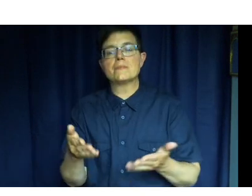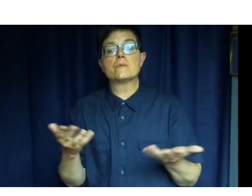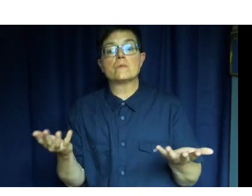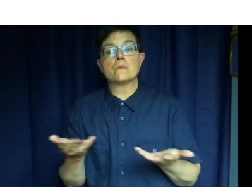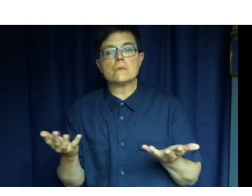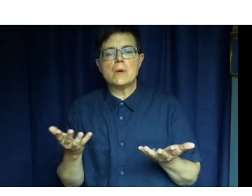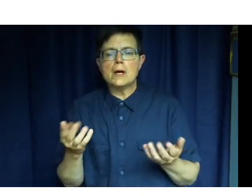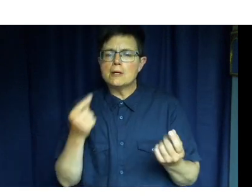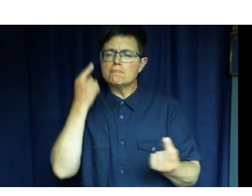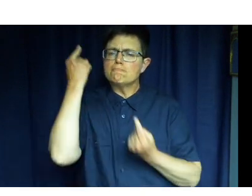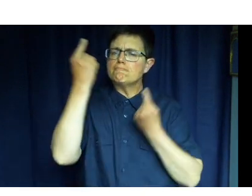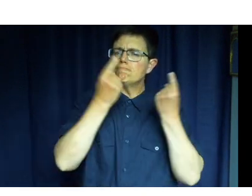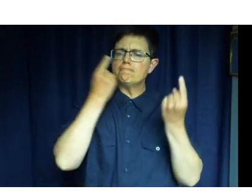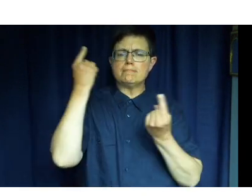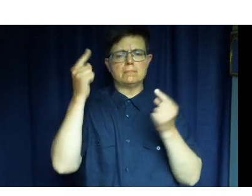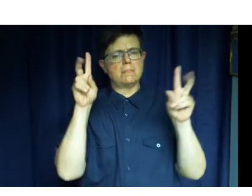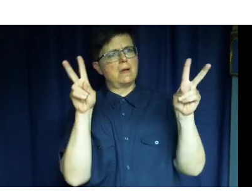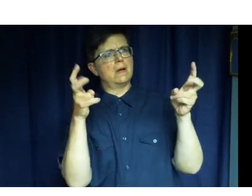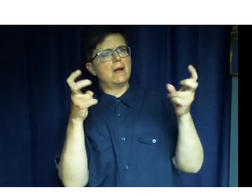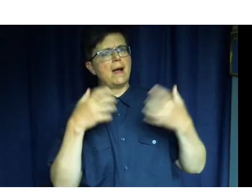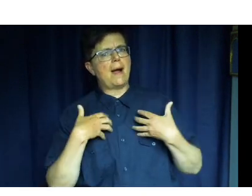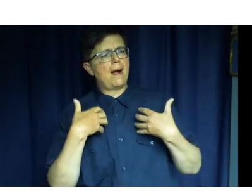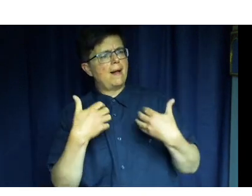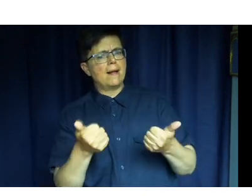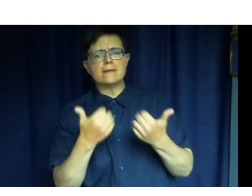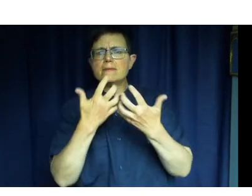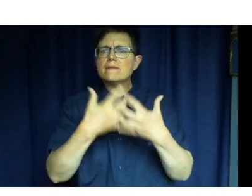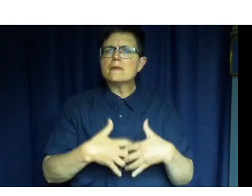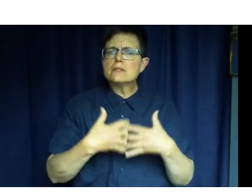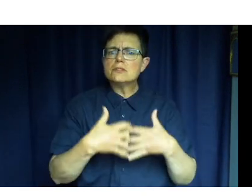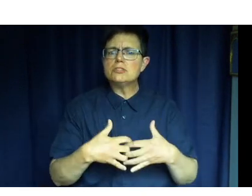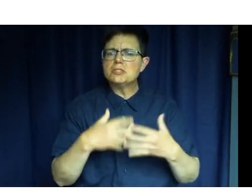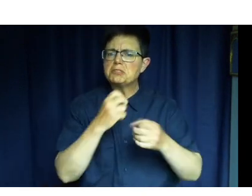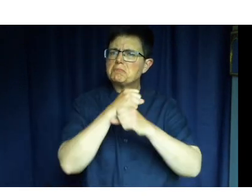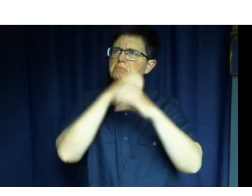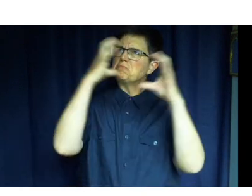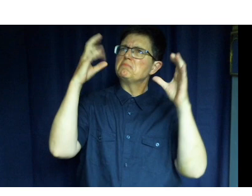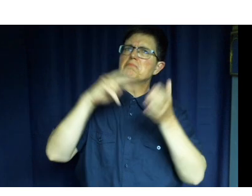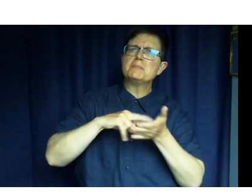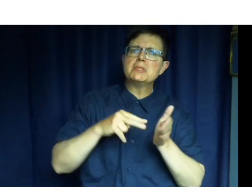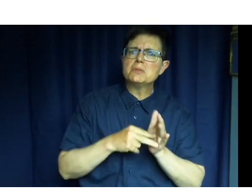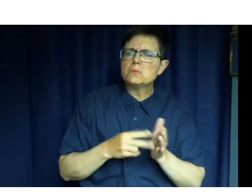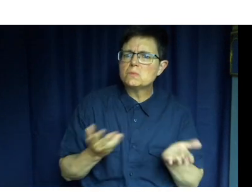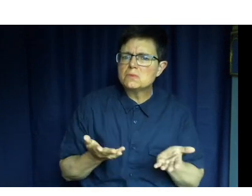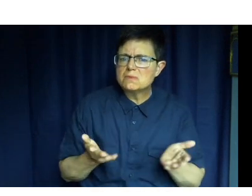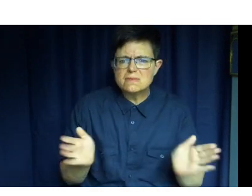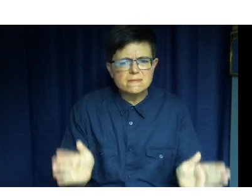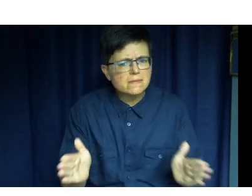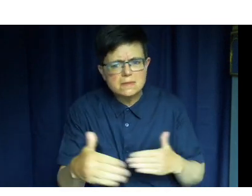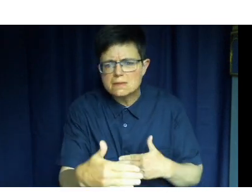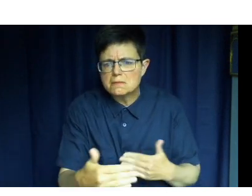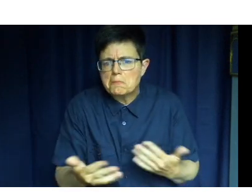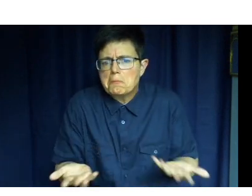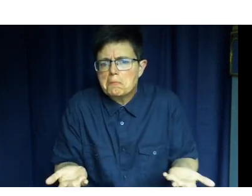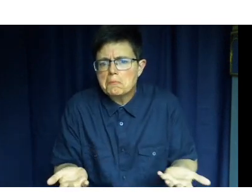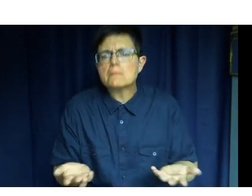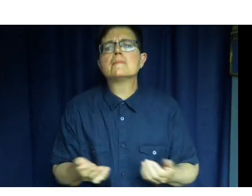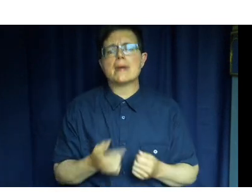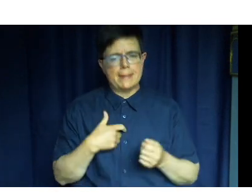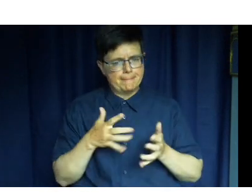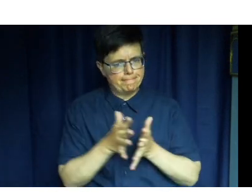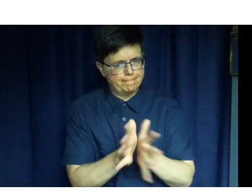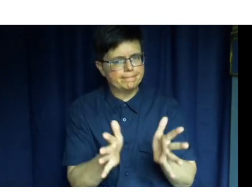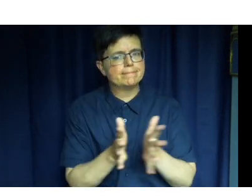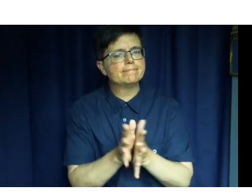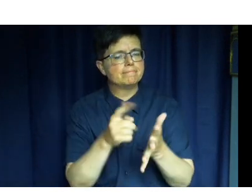So now I'm turning this around and I ask you, what is the concept of healthy functioning? How can we define health